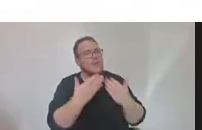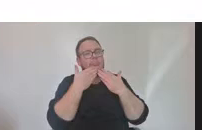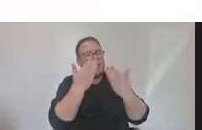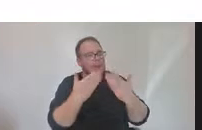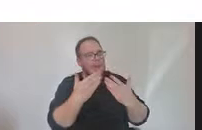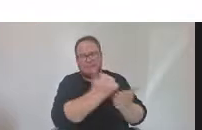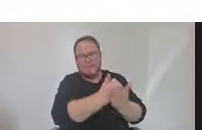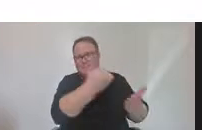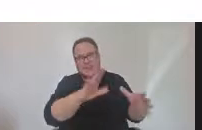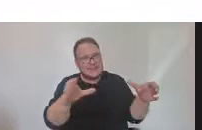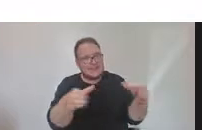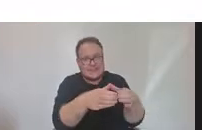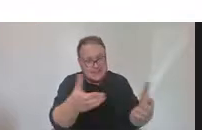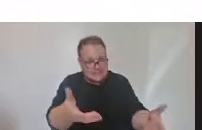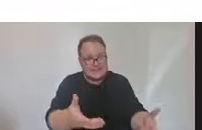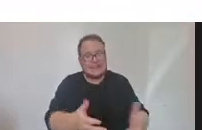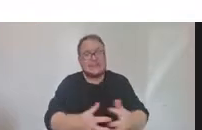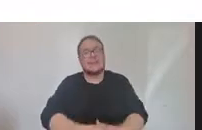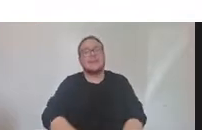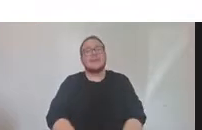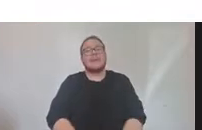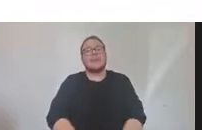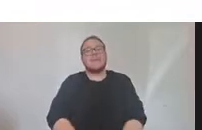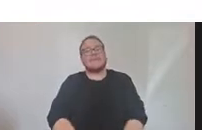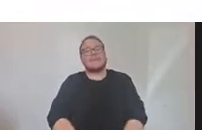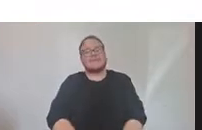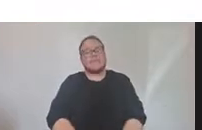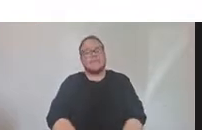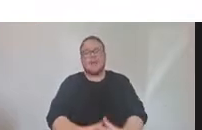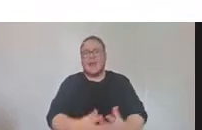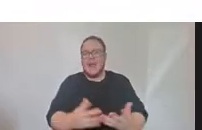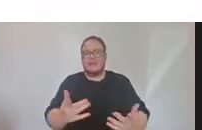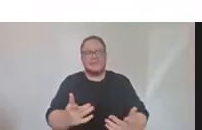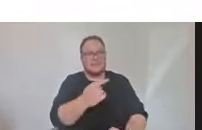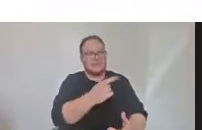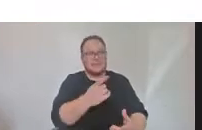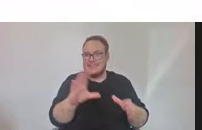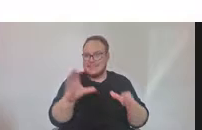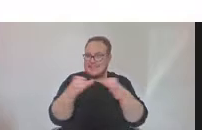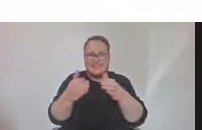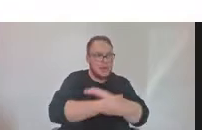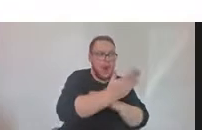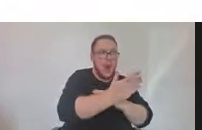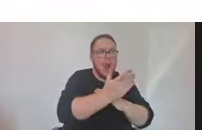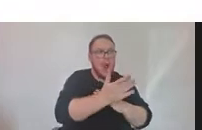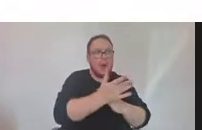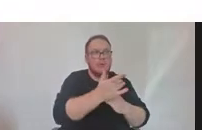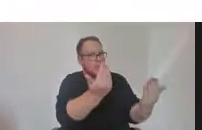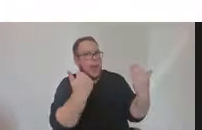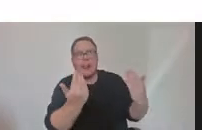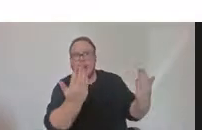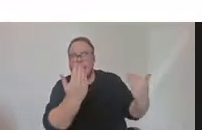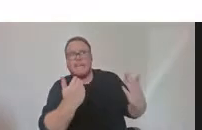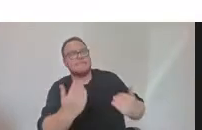to do what they were doing, and really well received everywhere they went. Next slide, please.